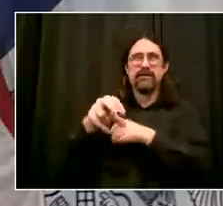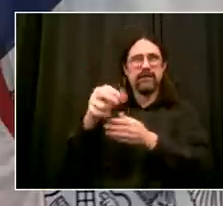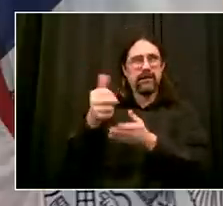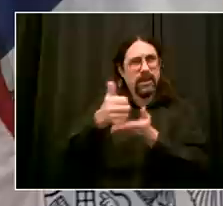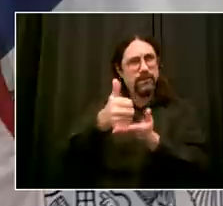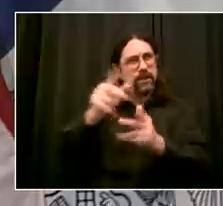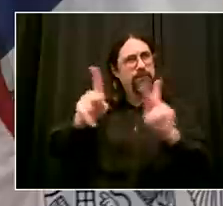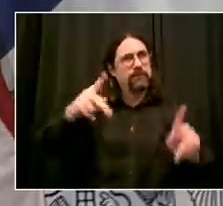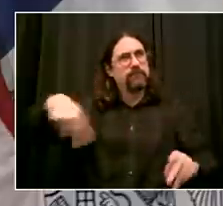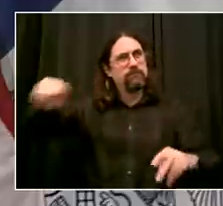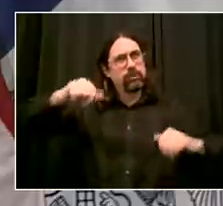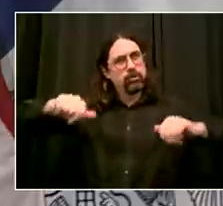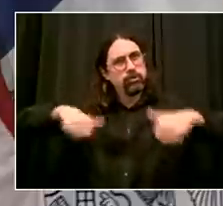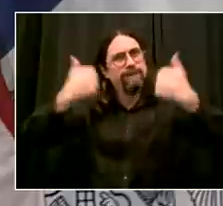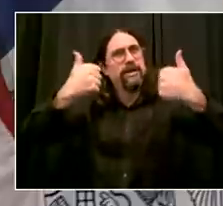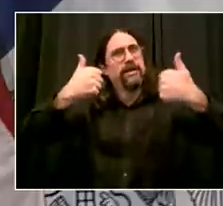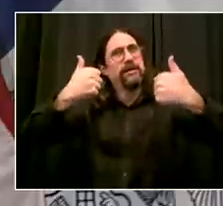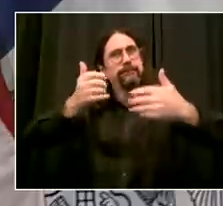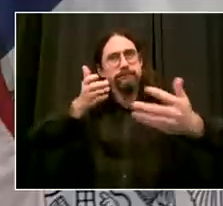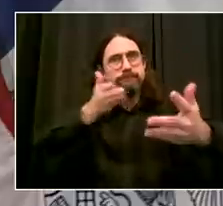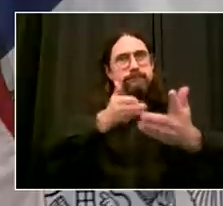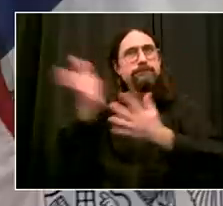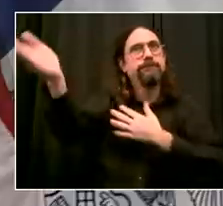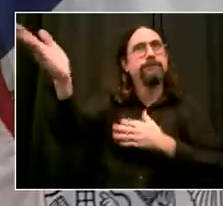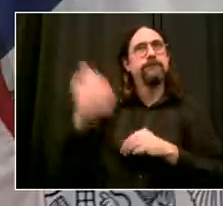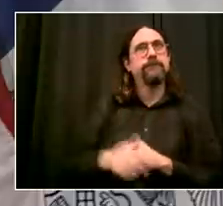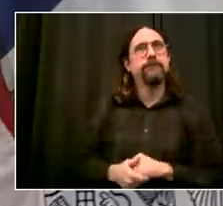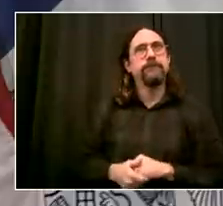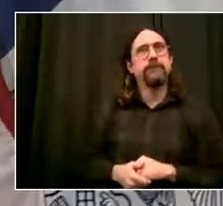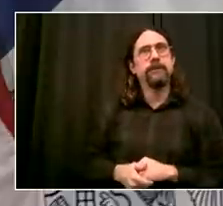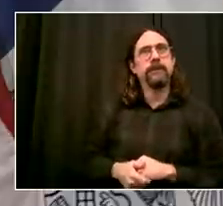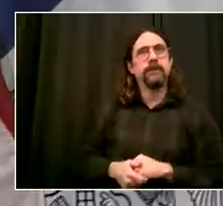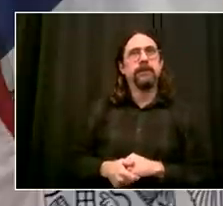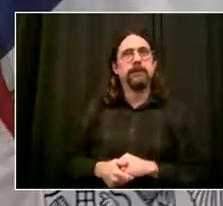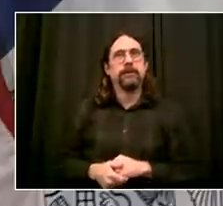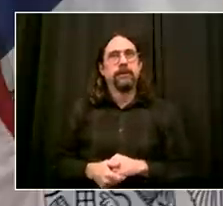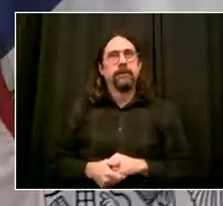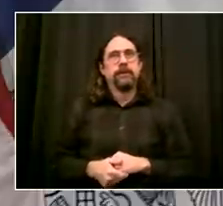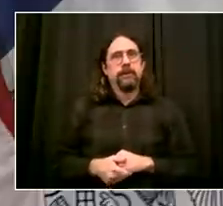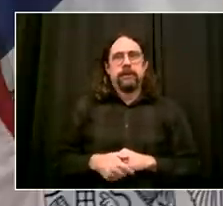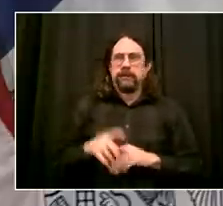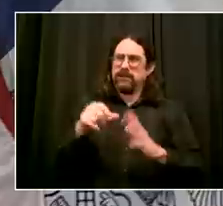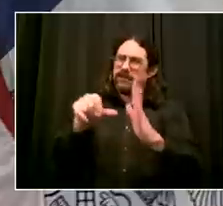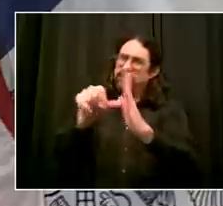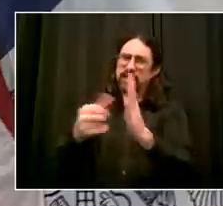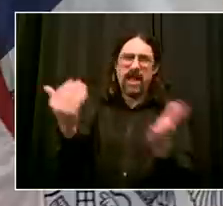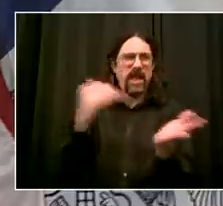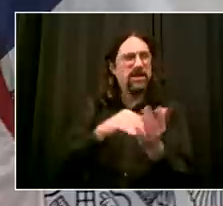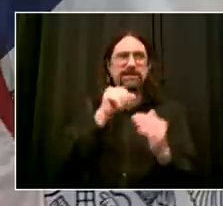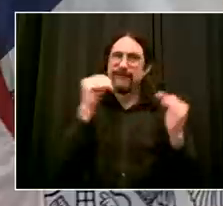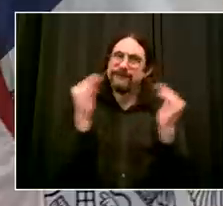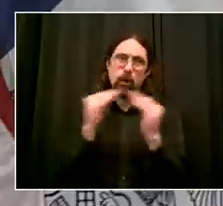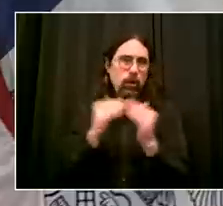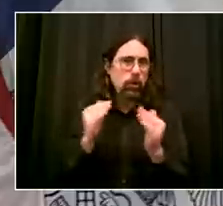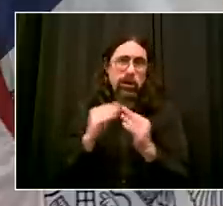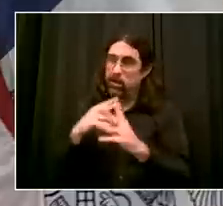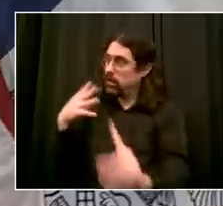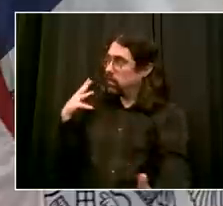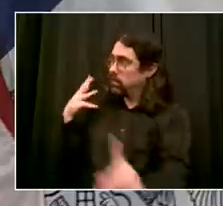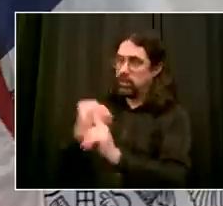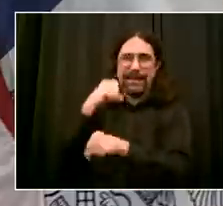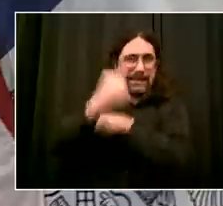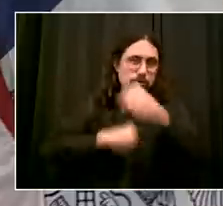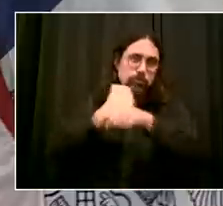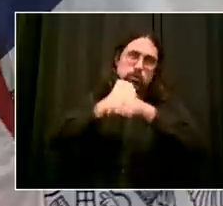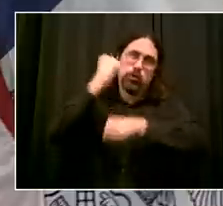our fair share of resources. It's long overdue. But you also point out something really important, Bob. Are we taxing the wealthy enough? No. The